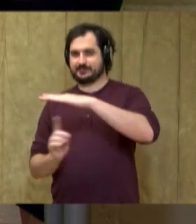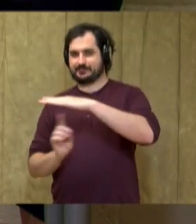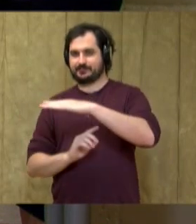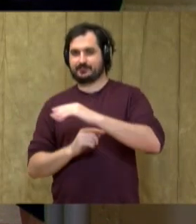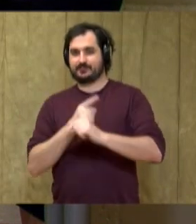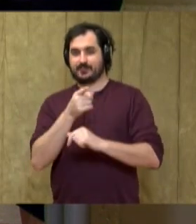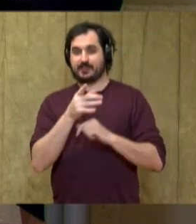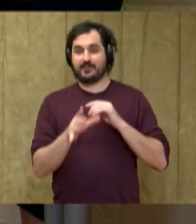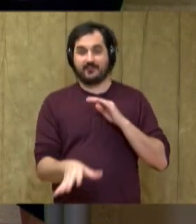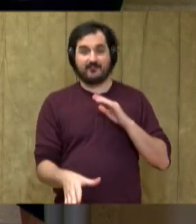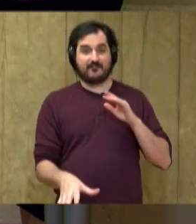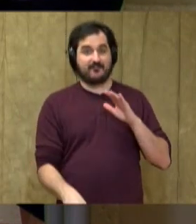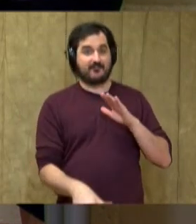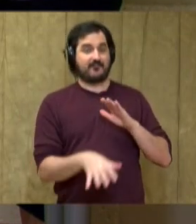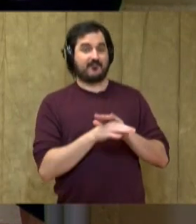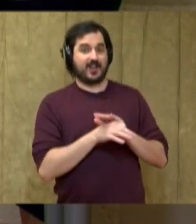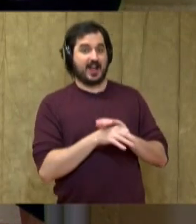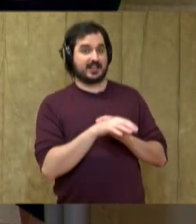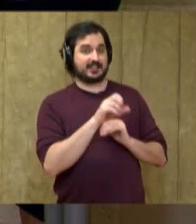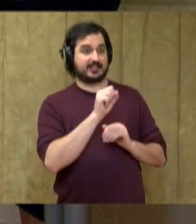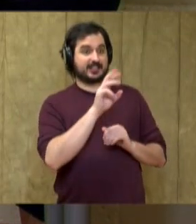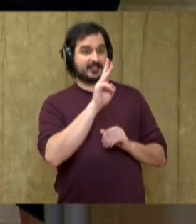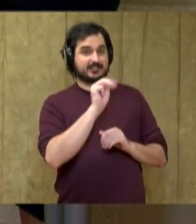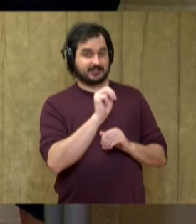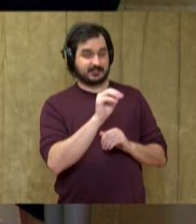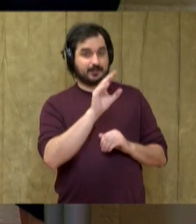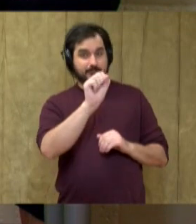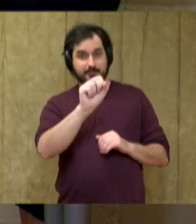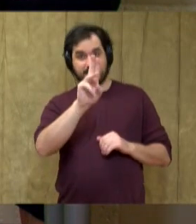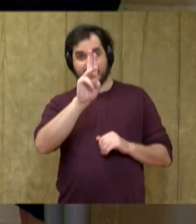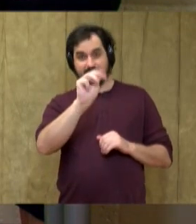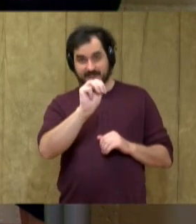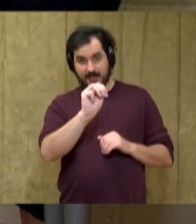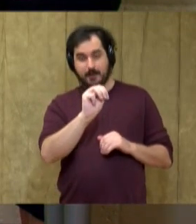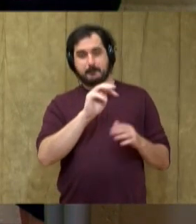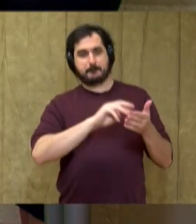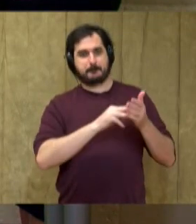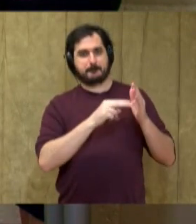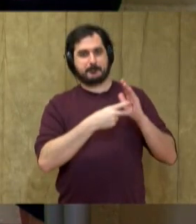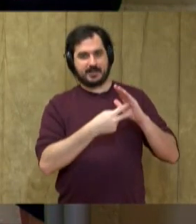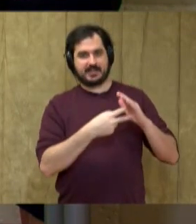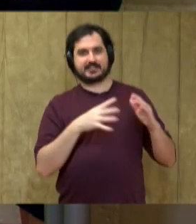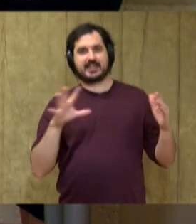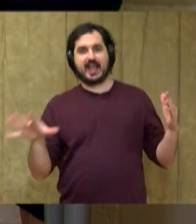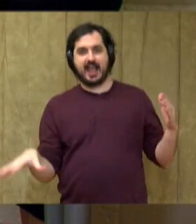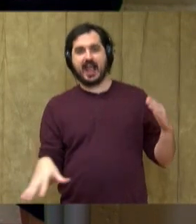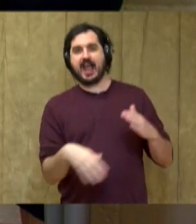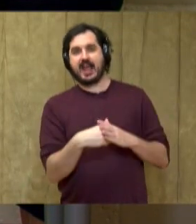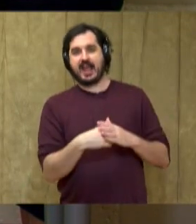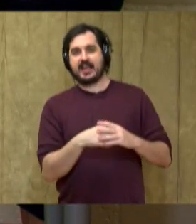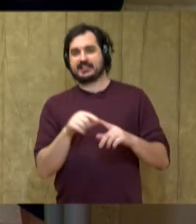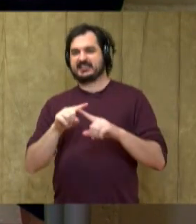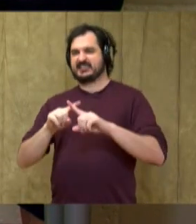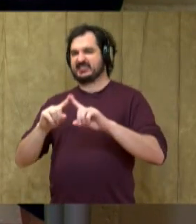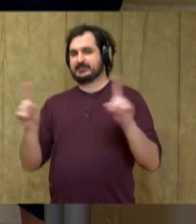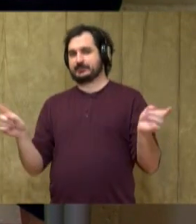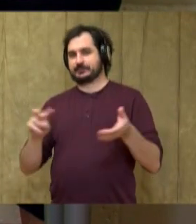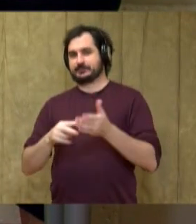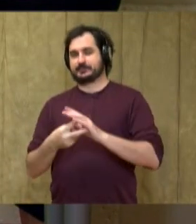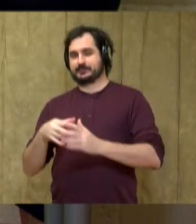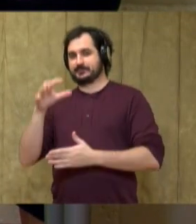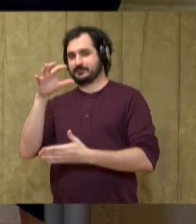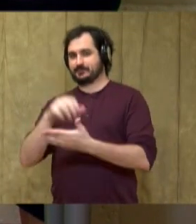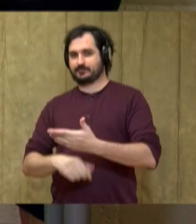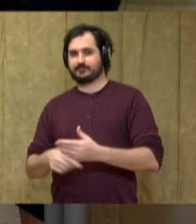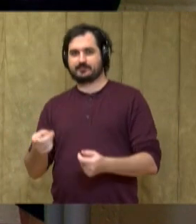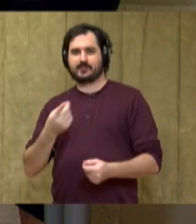sum, you add. When you find the difference, you subtract. And we're going to look at fractions today that have different denominators and